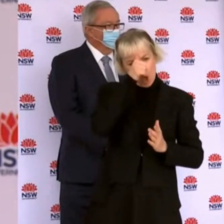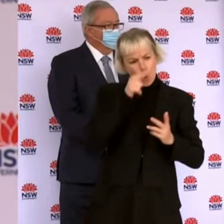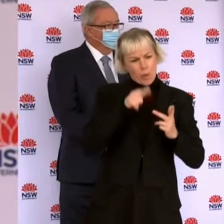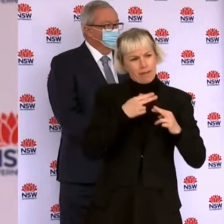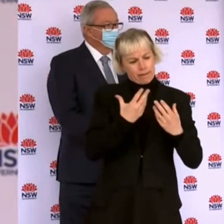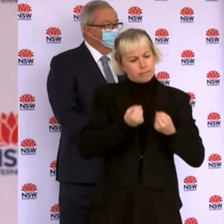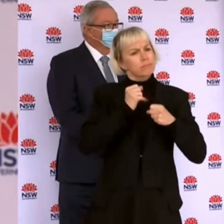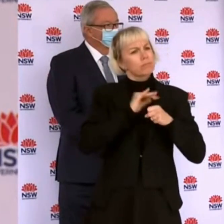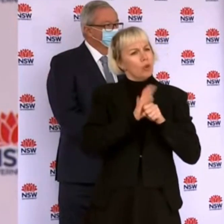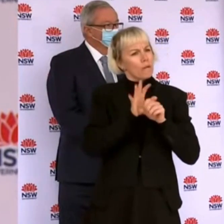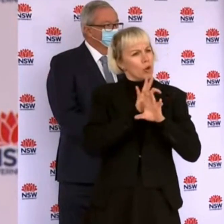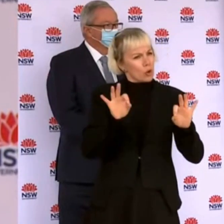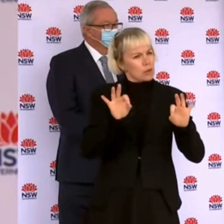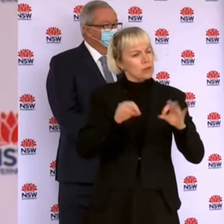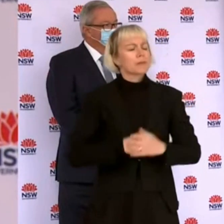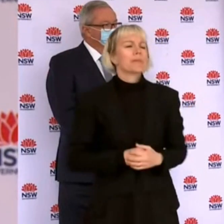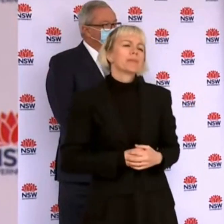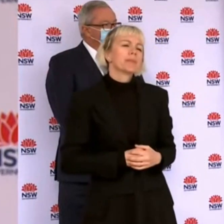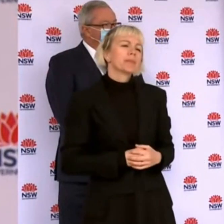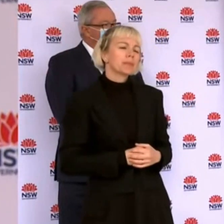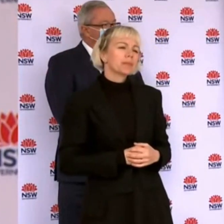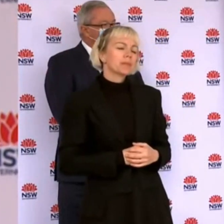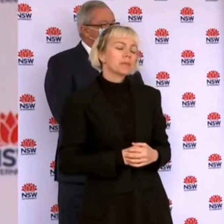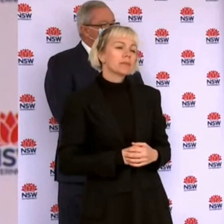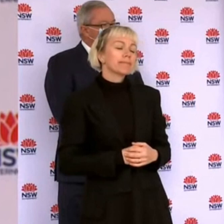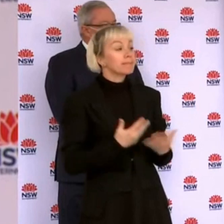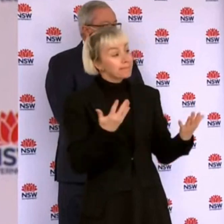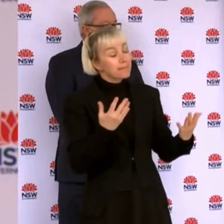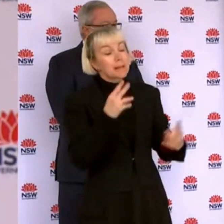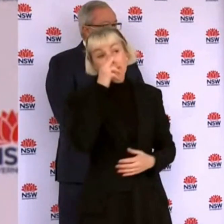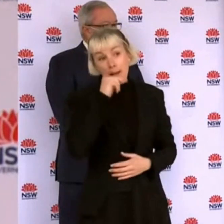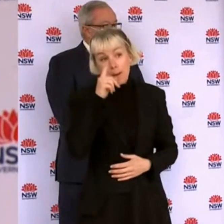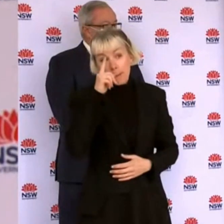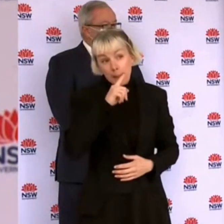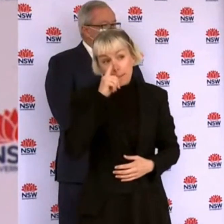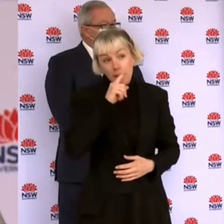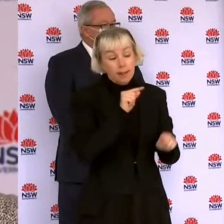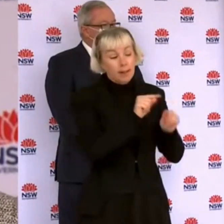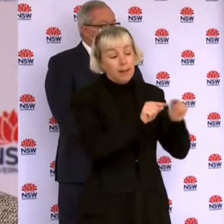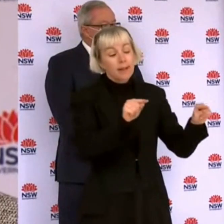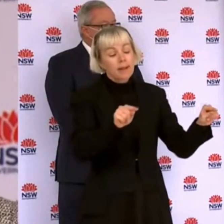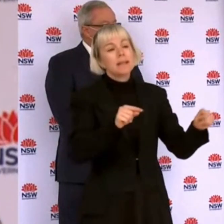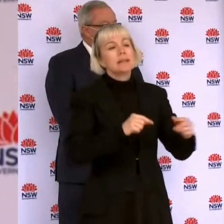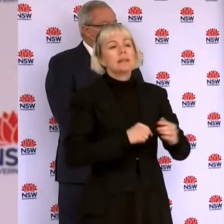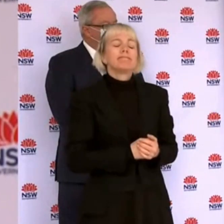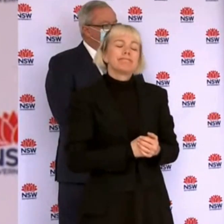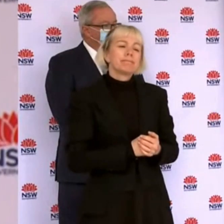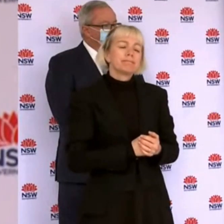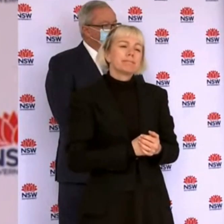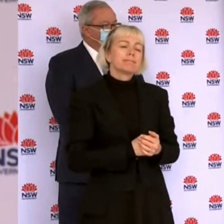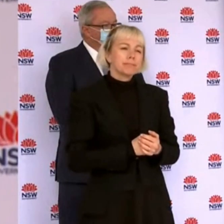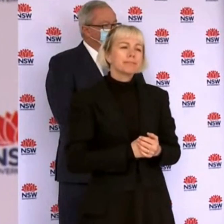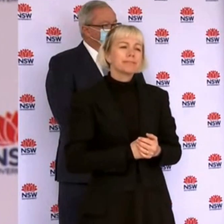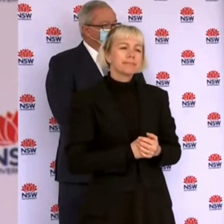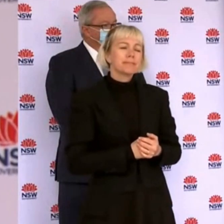community. In terms of young people, I understand that young people, my messaging around young